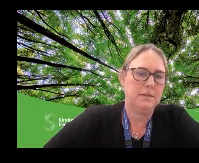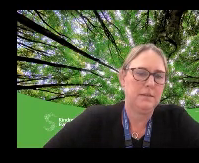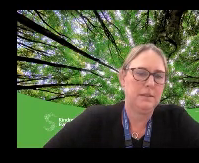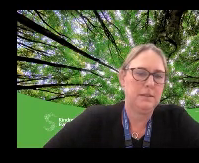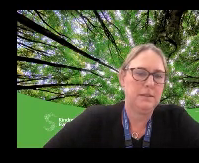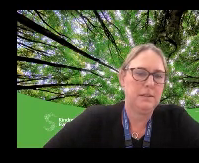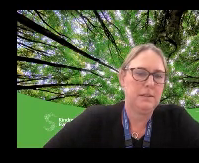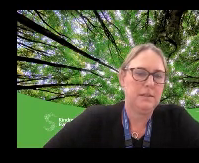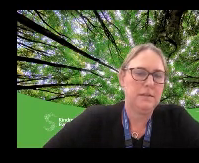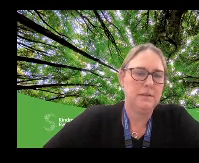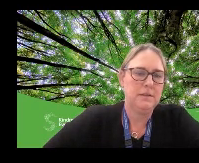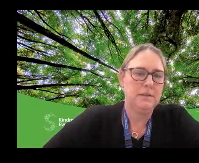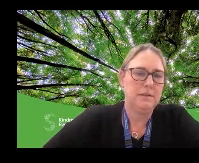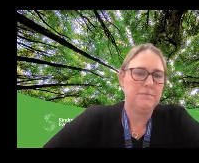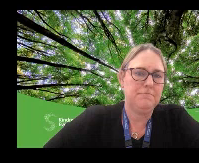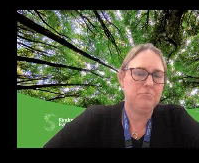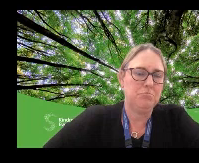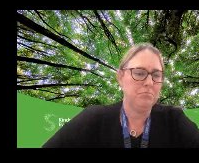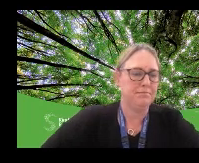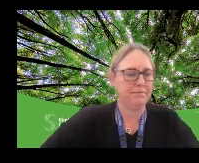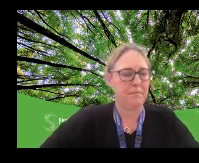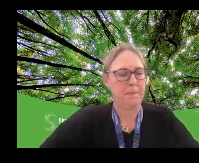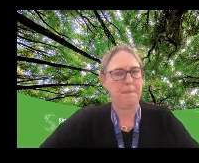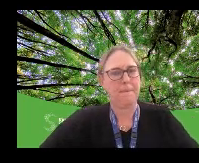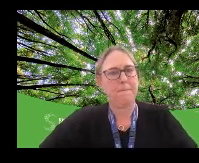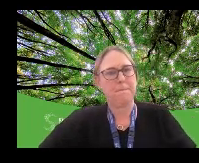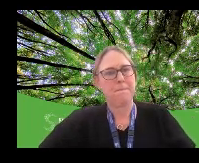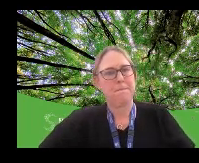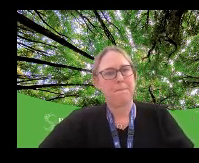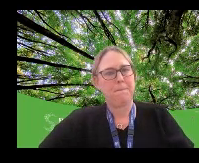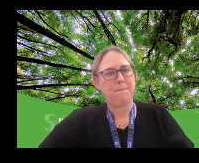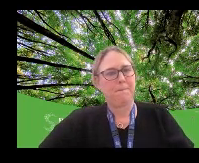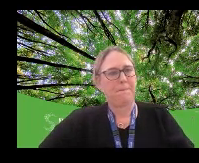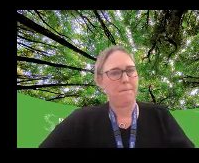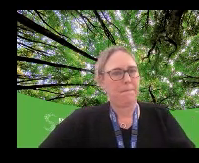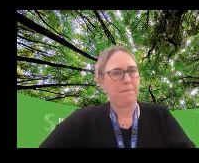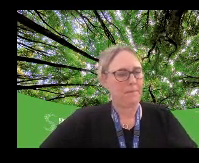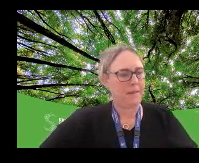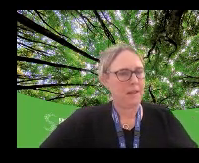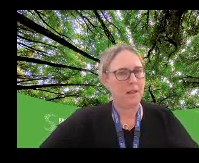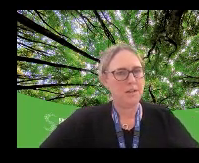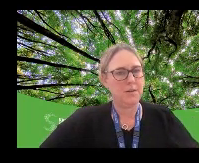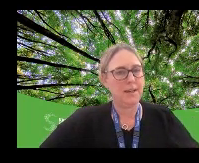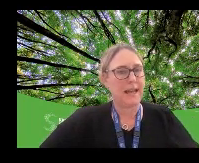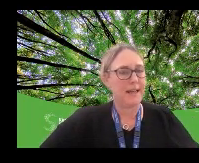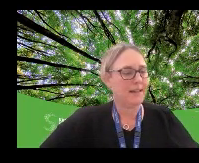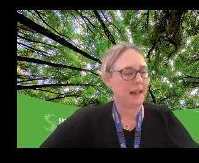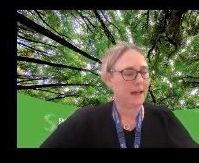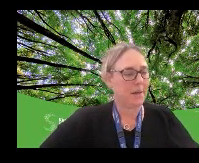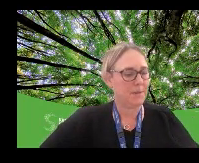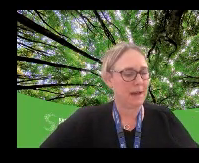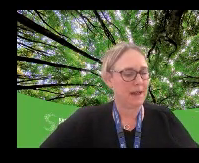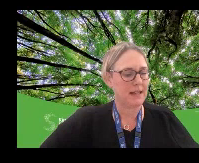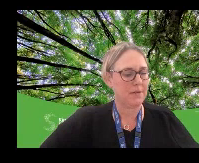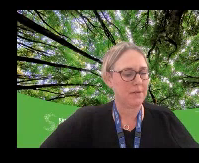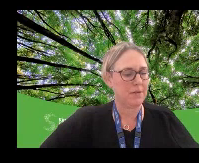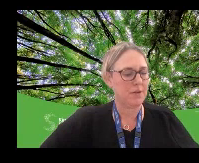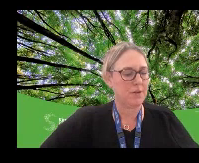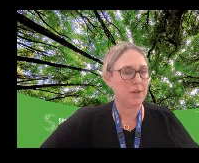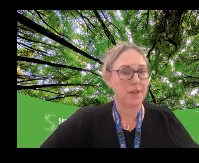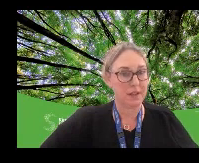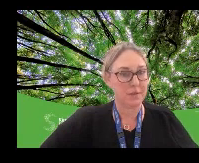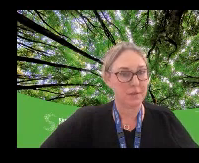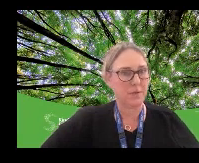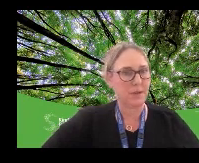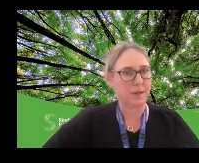Okay, so why do you think the young person needs a neurodiversity assessment? How do you hope it will be helpful? So again, that comes back